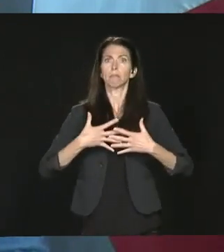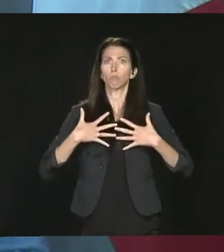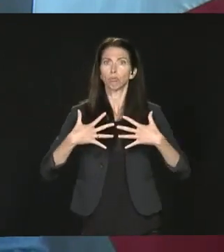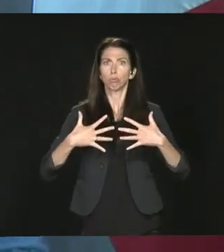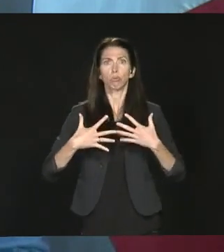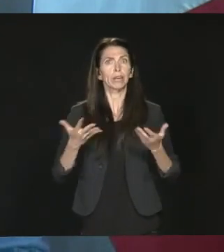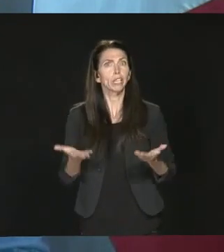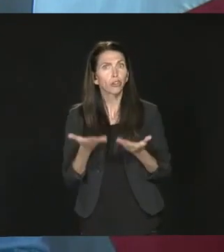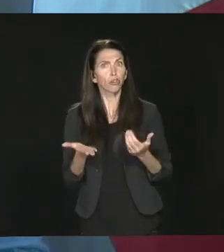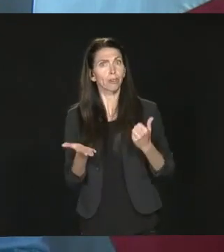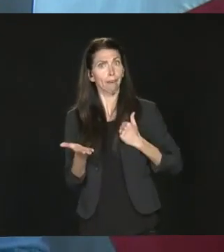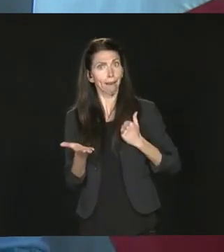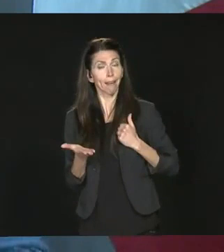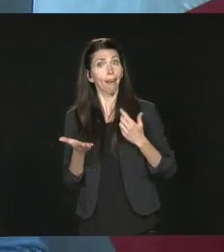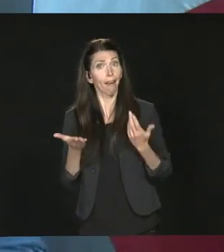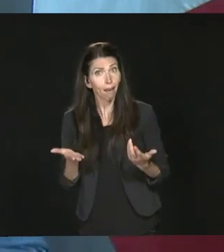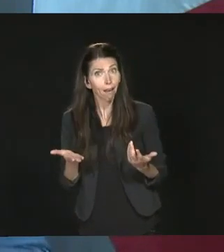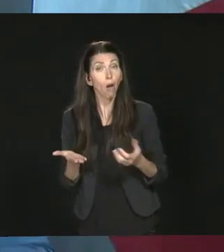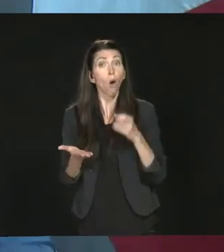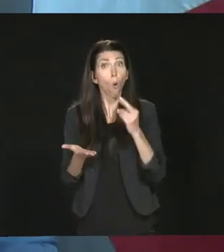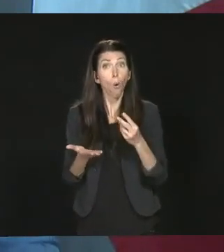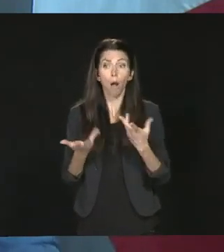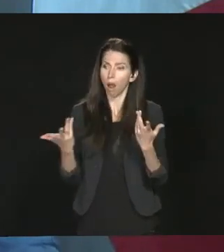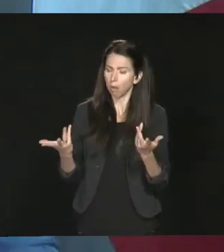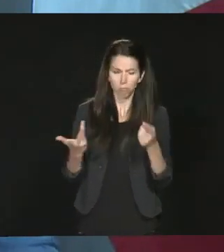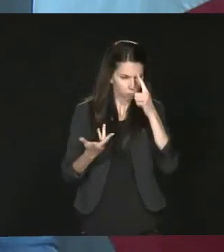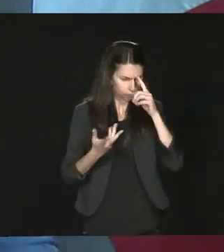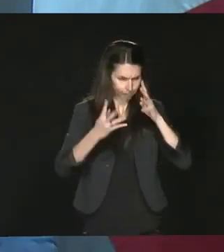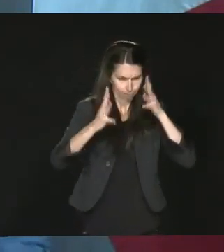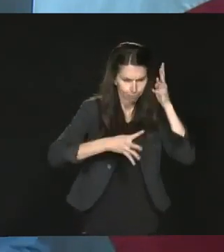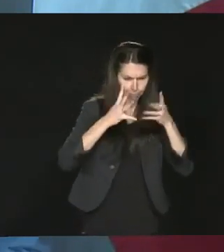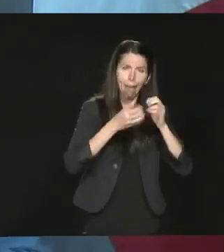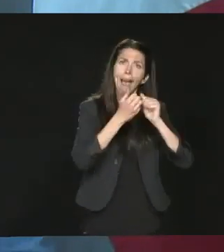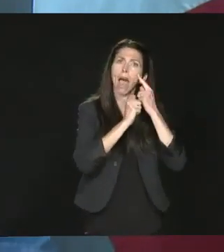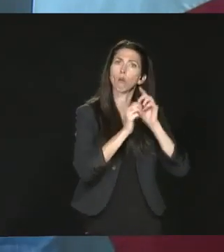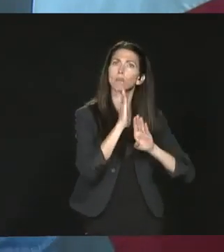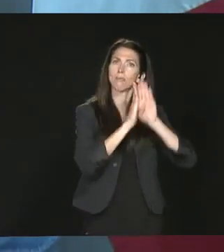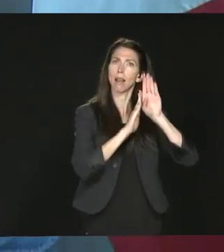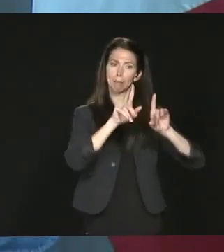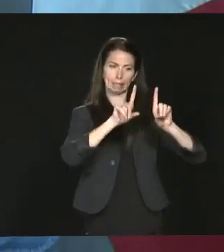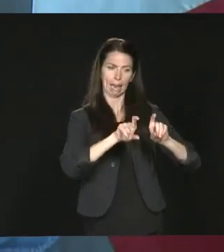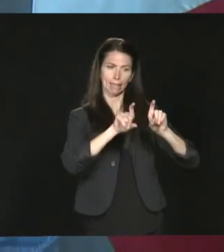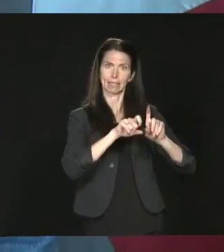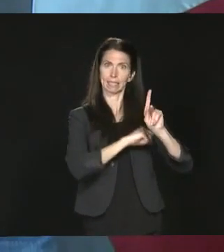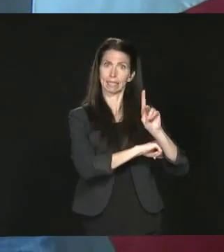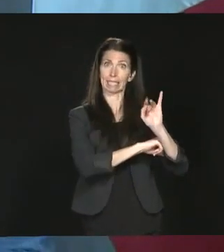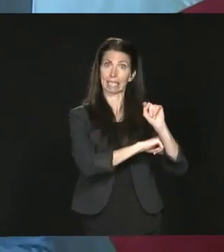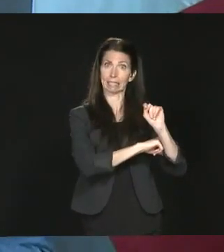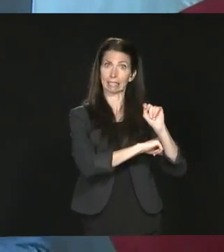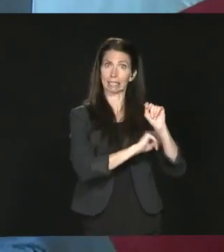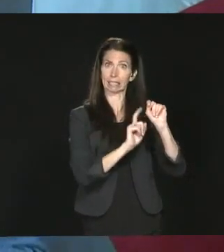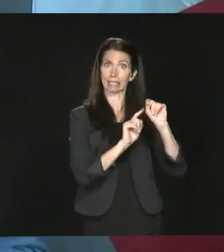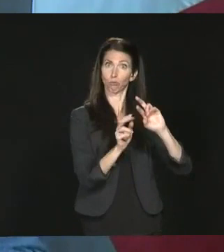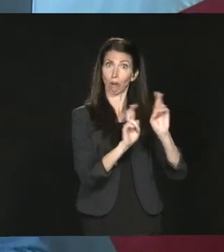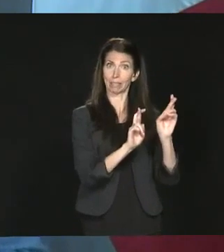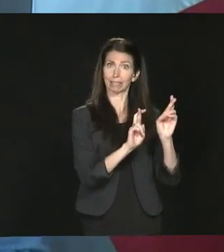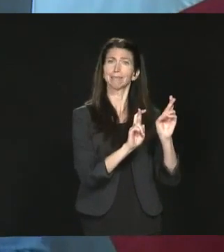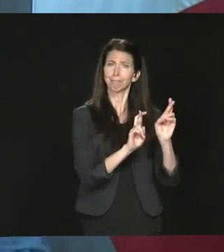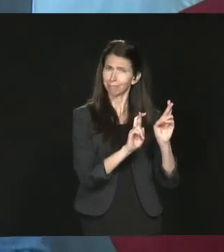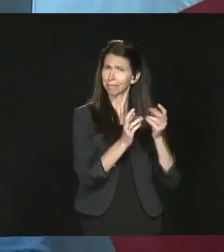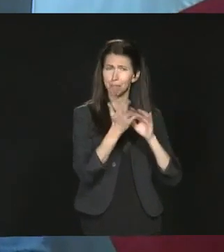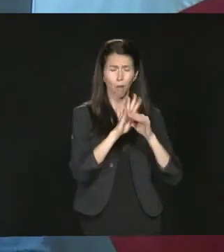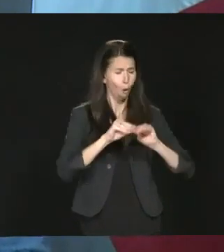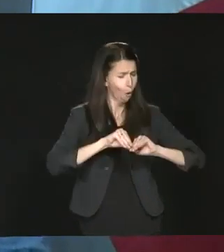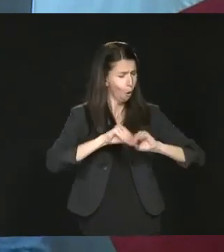of care test kits through our innovative solutions challenge. les innovateurs, les chercheurs et les